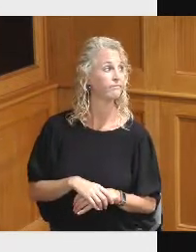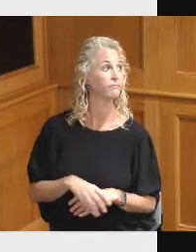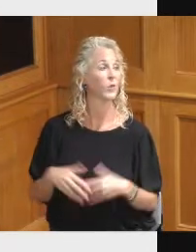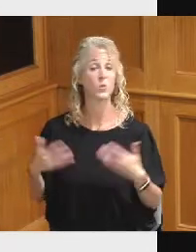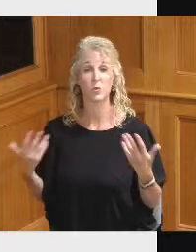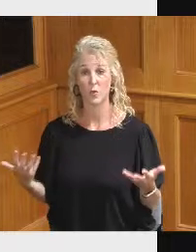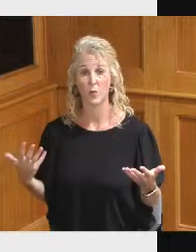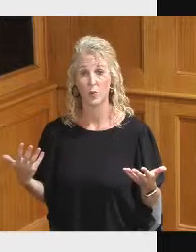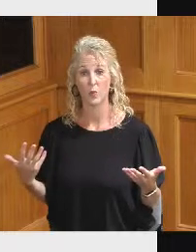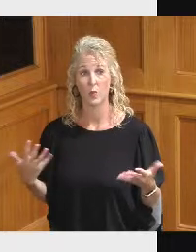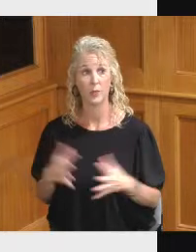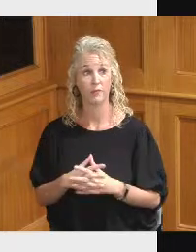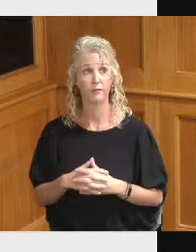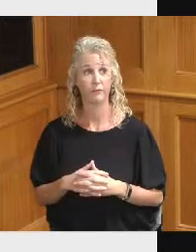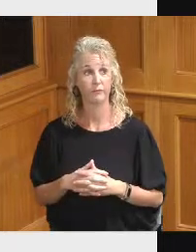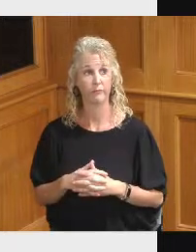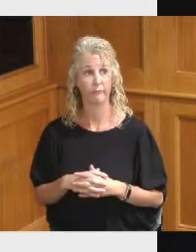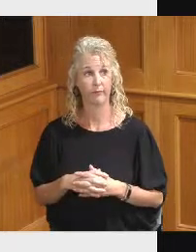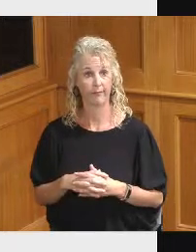So,